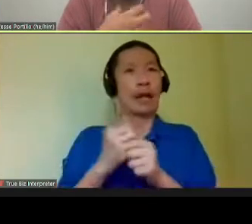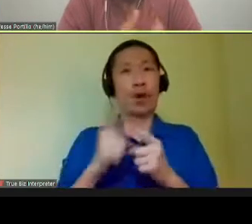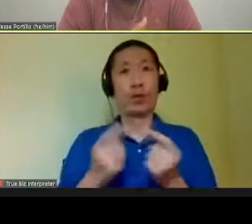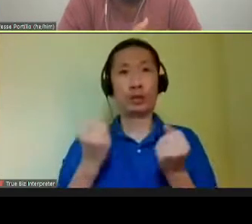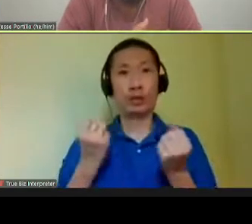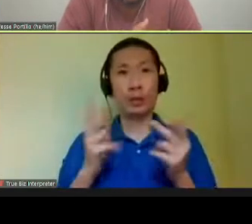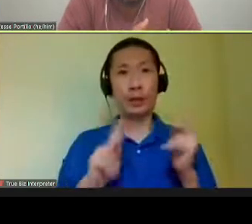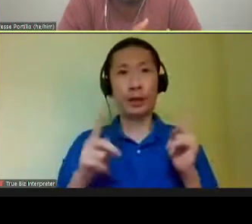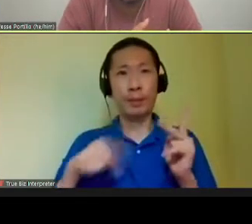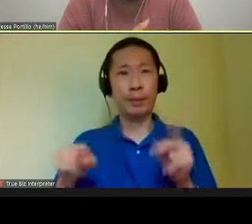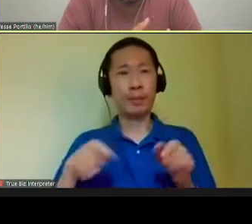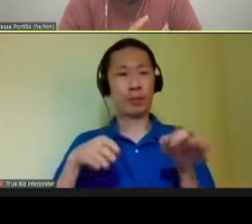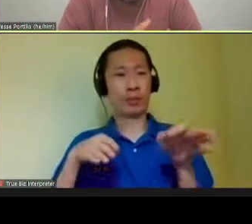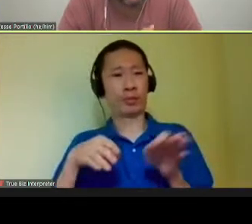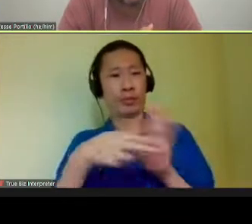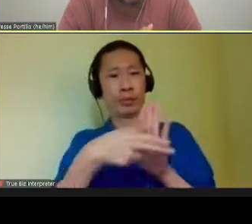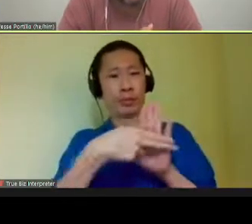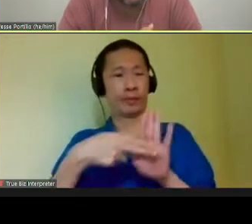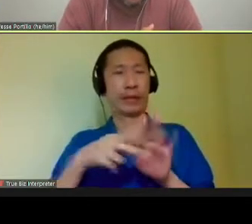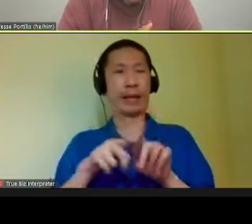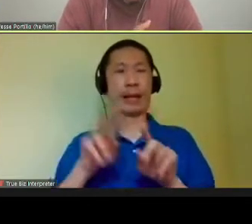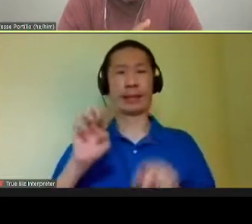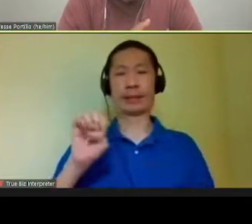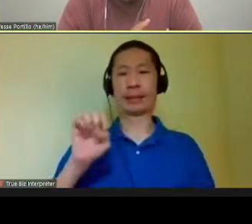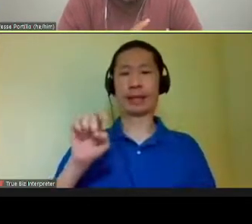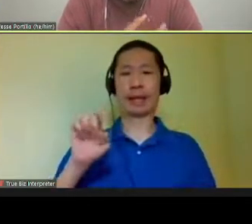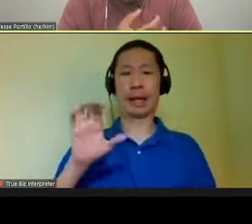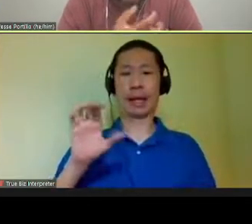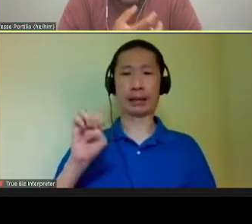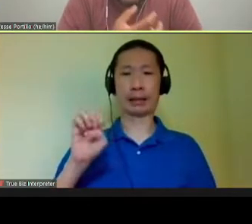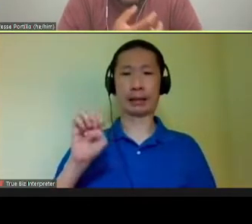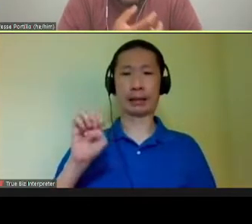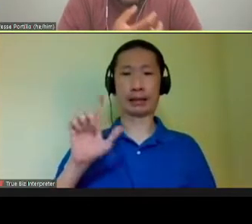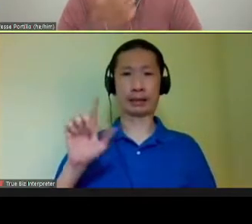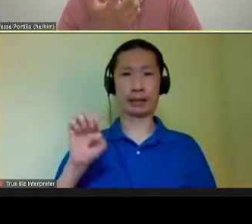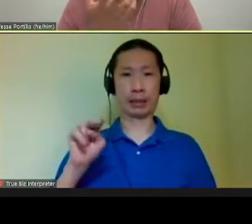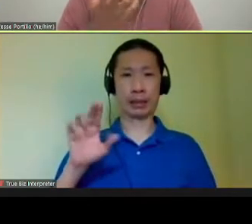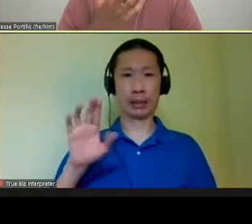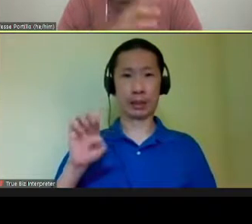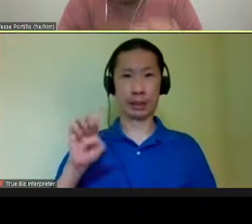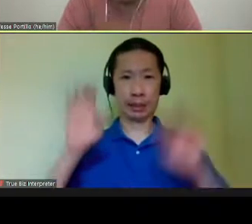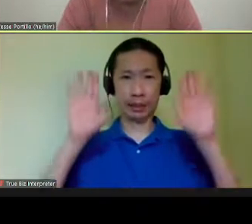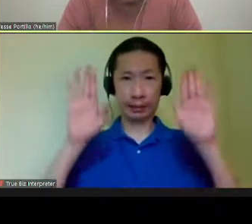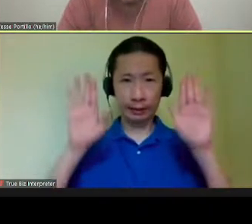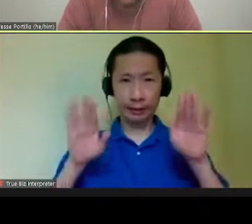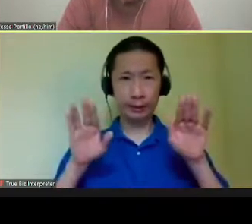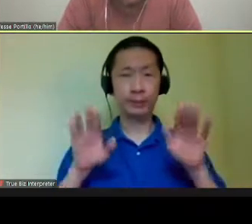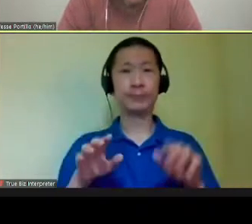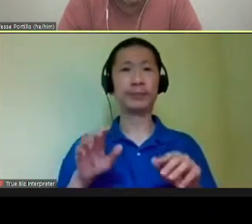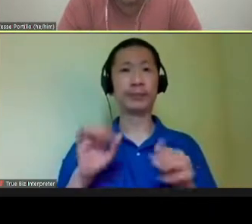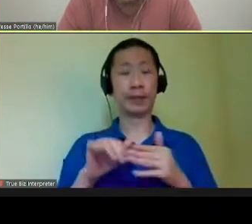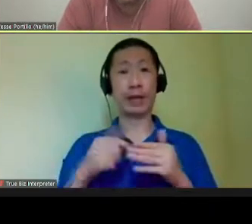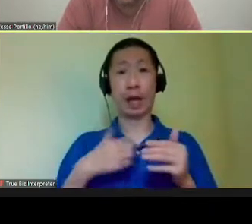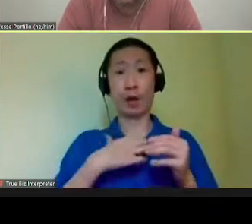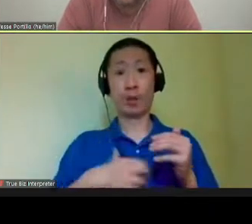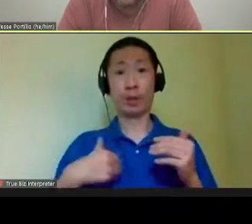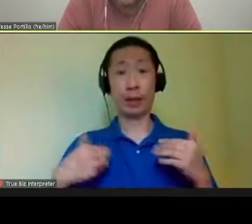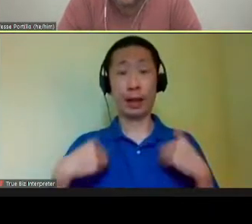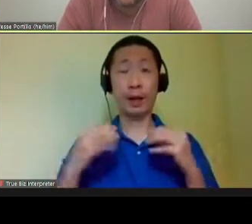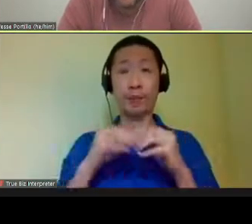have defined as excellence. So that's something that I wish I had more answers